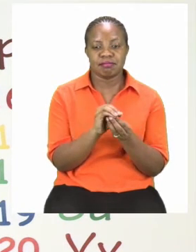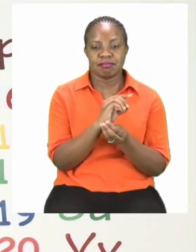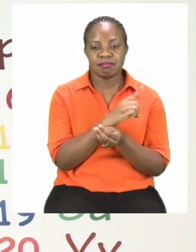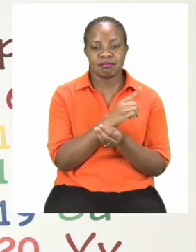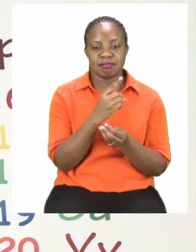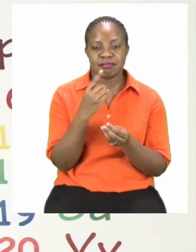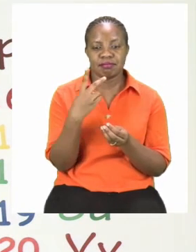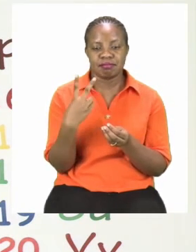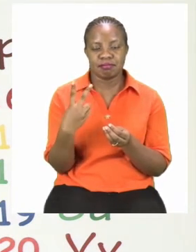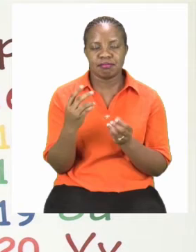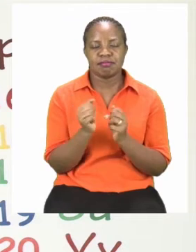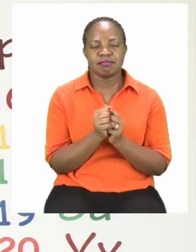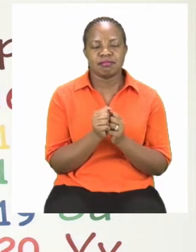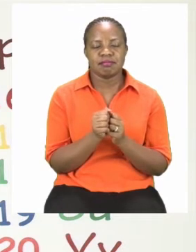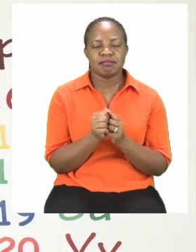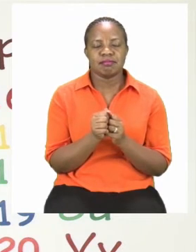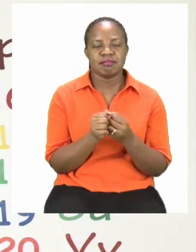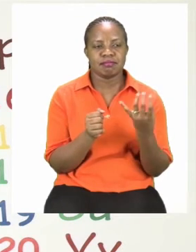13,